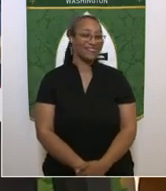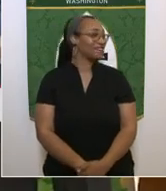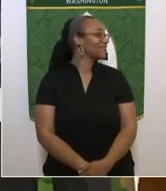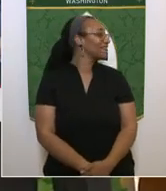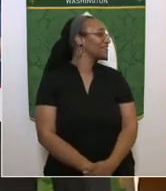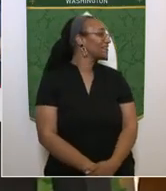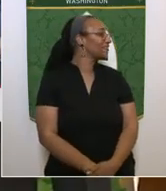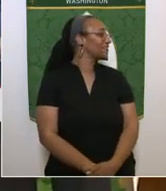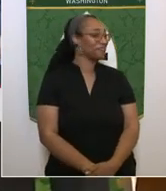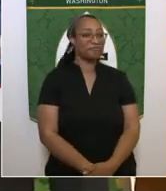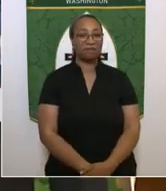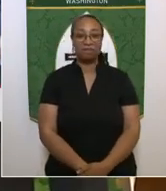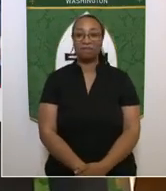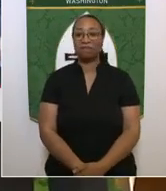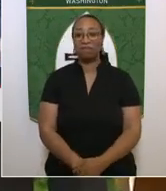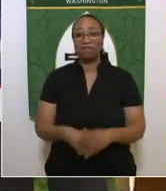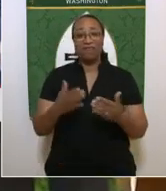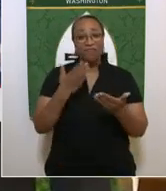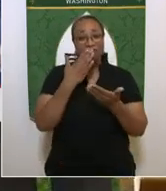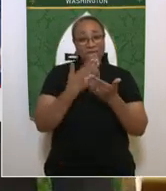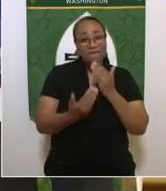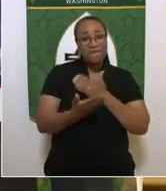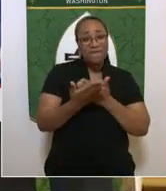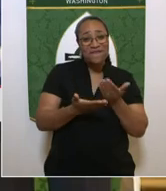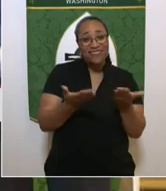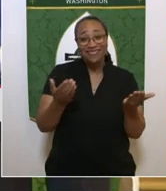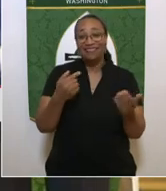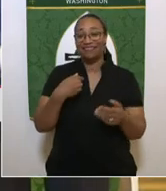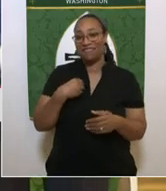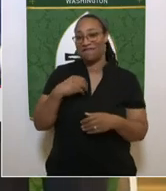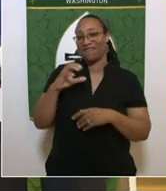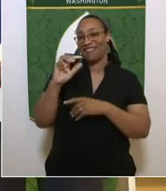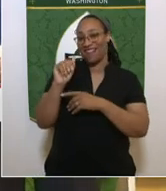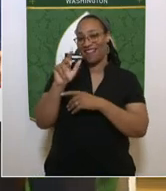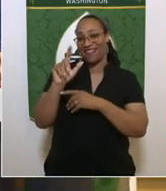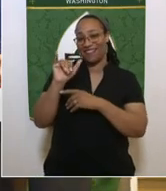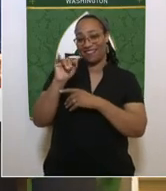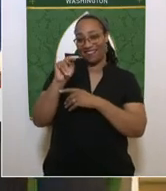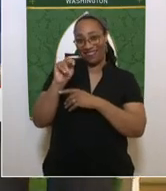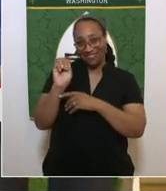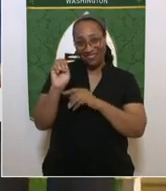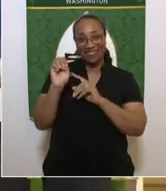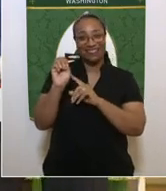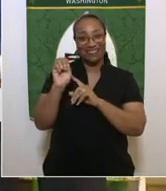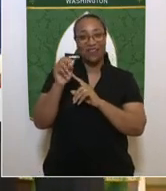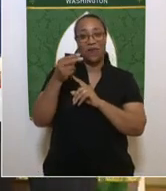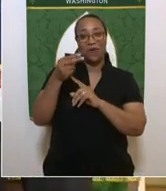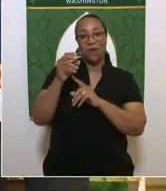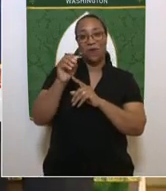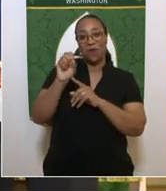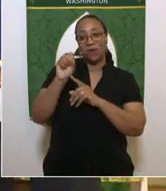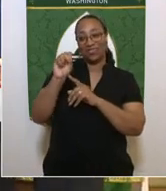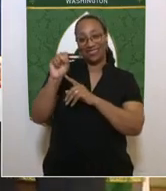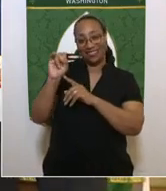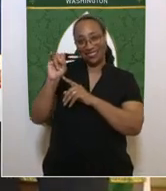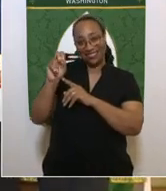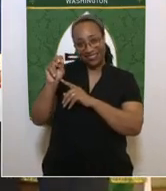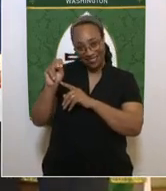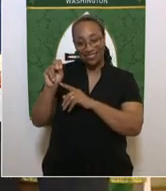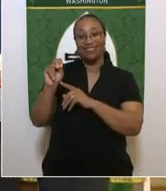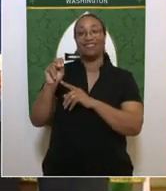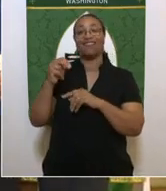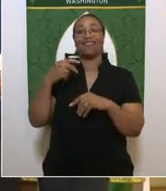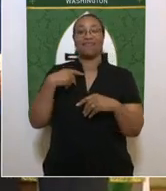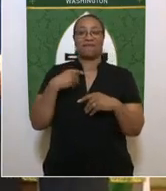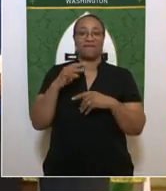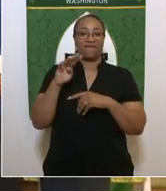Good morning. My name is Caroline Hussein. I'm in 4th grade, and I'm here to introduce Mayor Muriel Bowser. She is a leader in our city and a